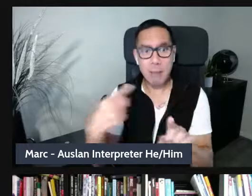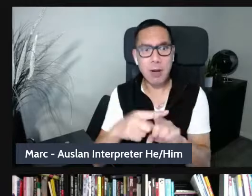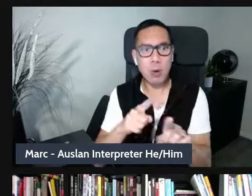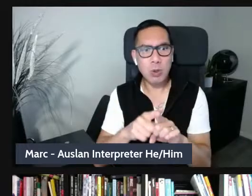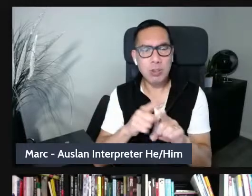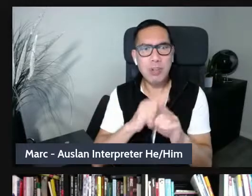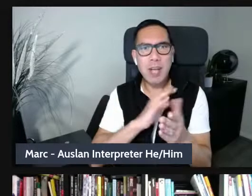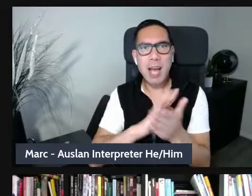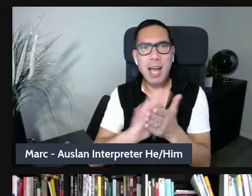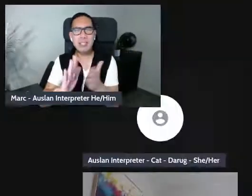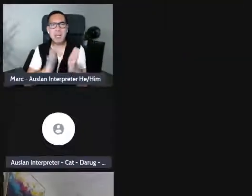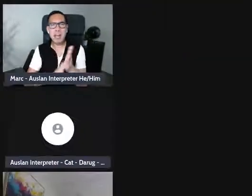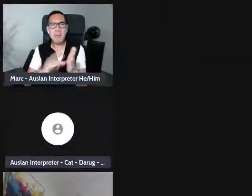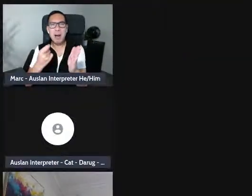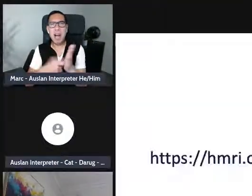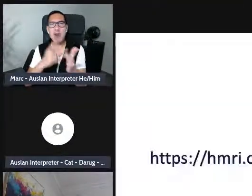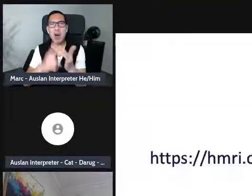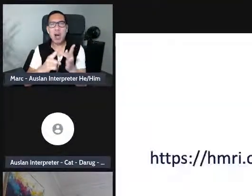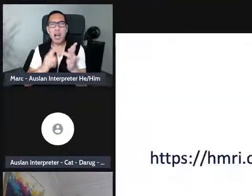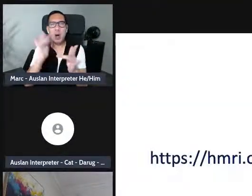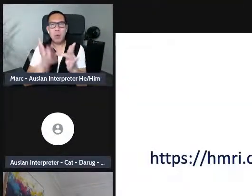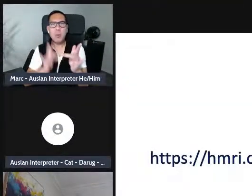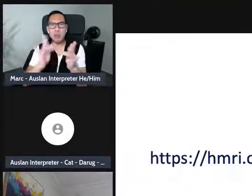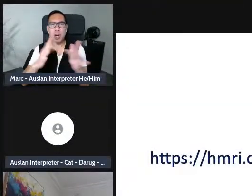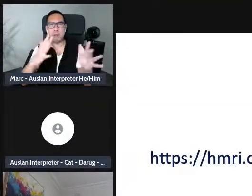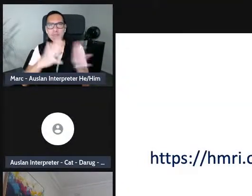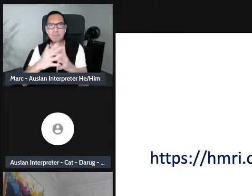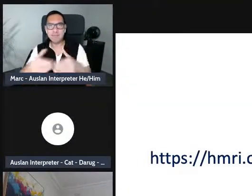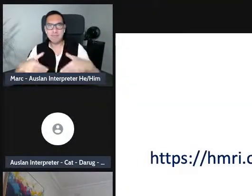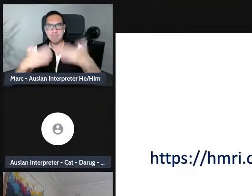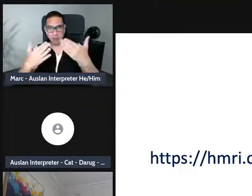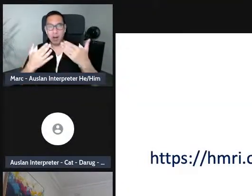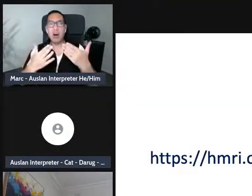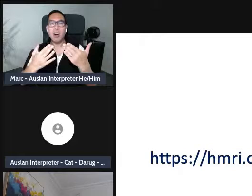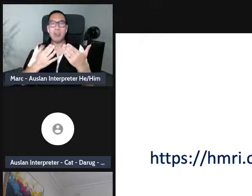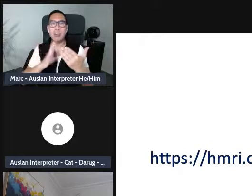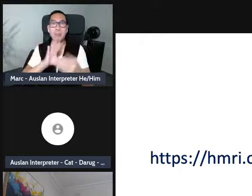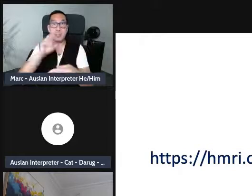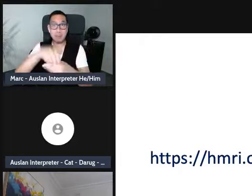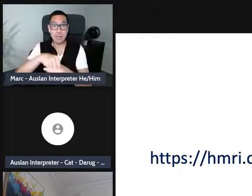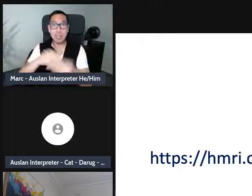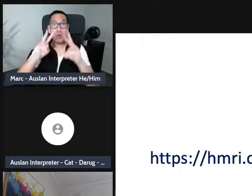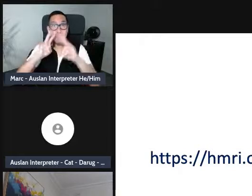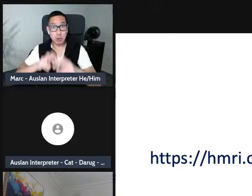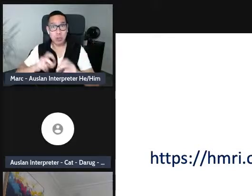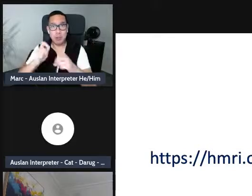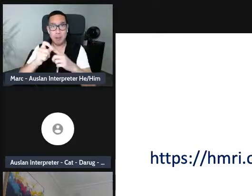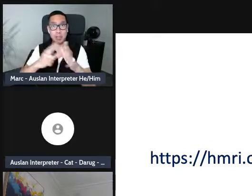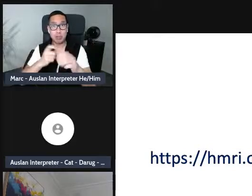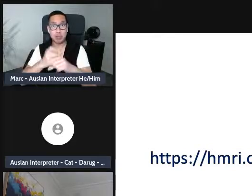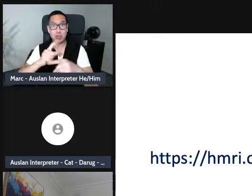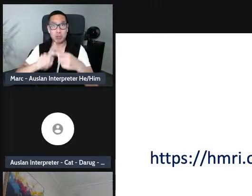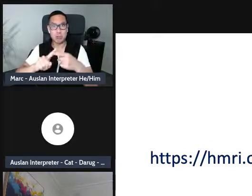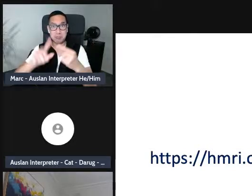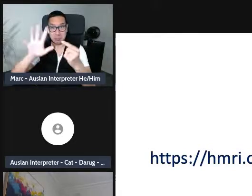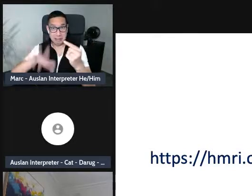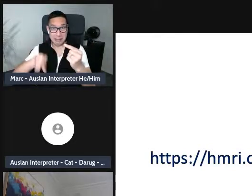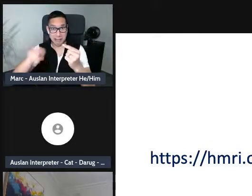HMRR website under the Participate in Research page. Also, if you would like to have a chat with